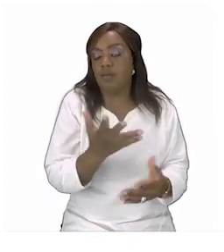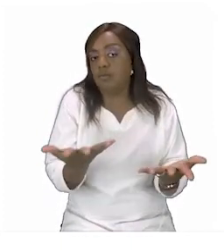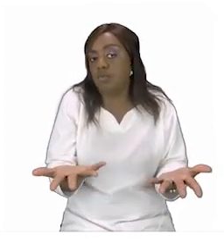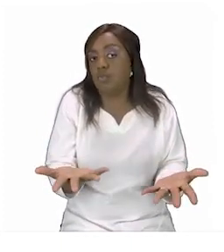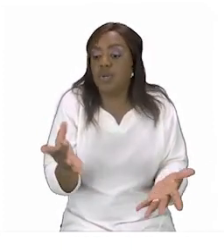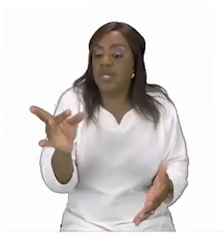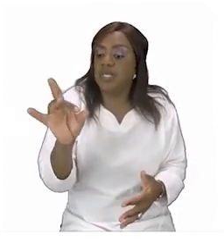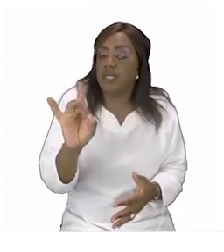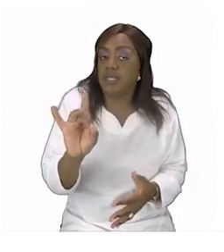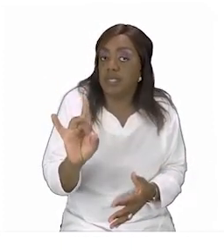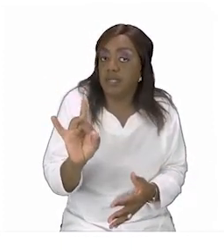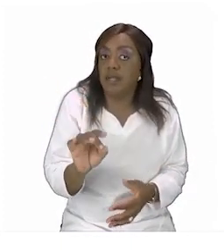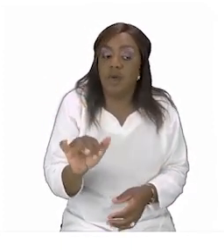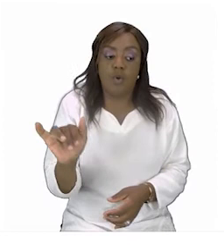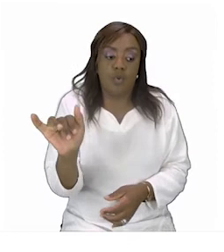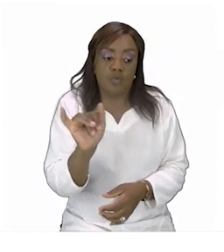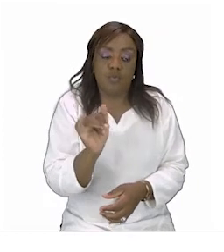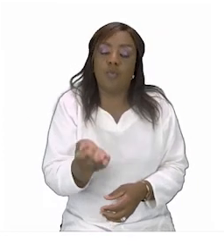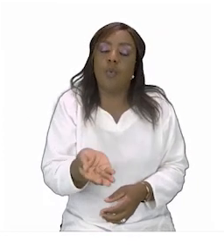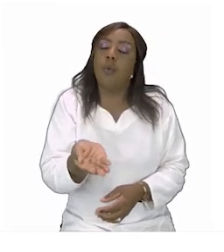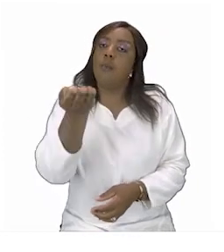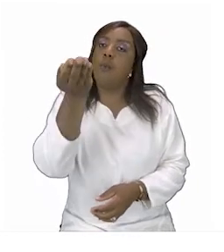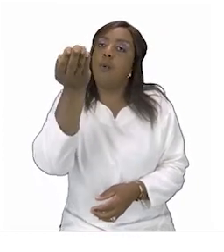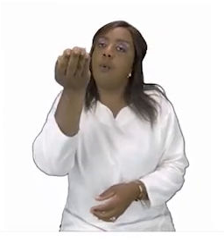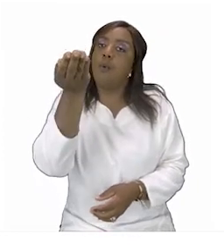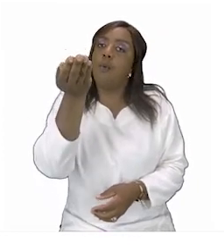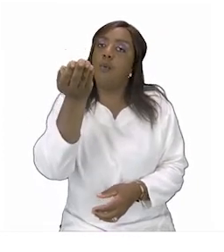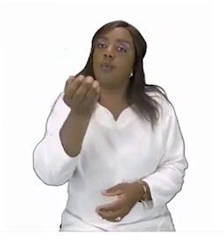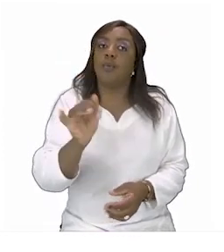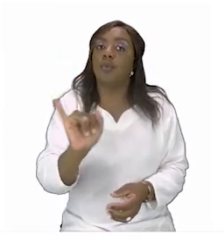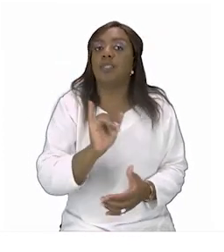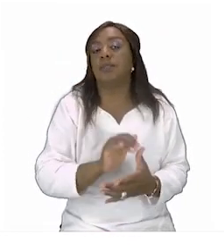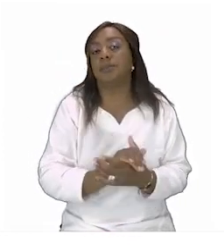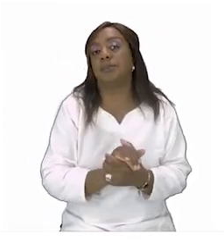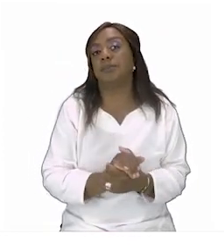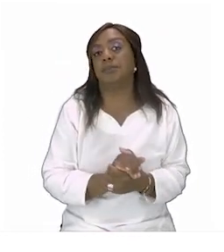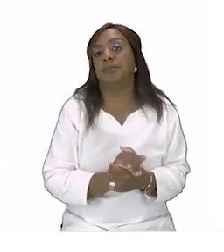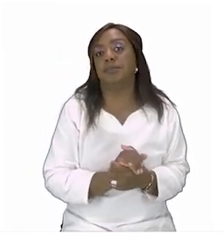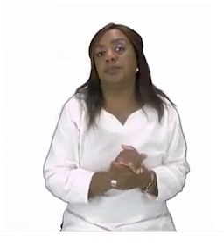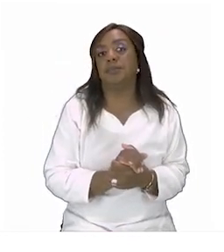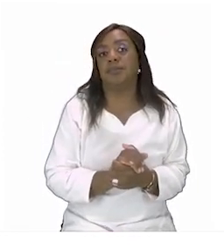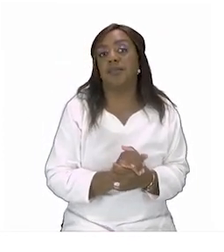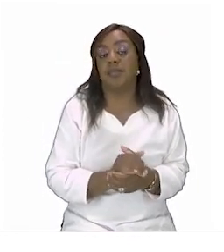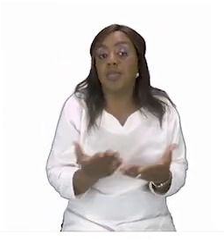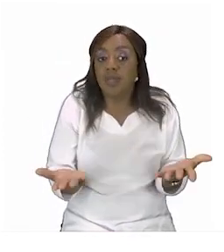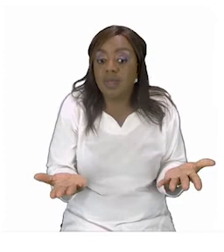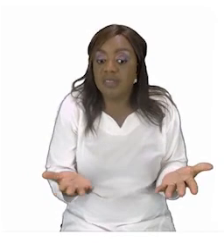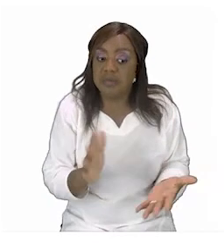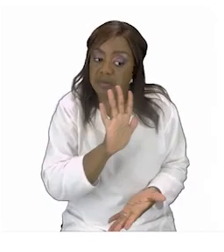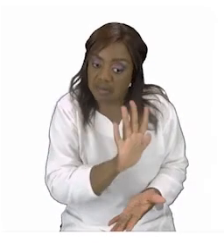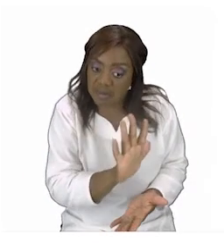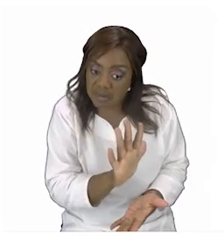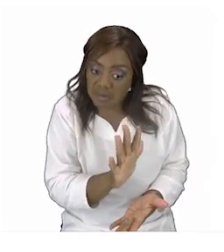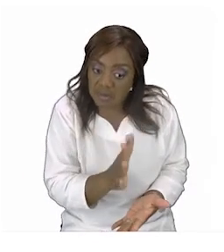number or the next box says which one is more. Is it